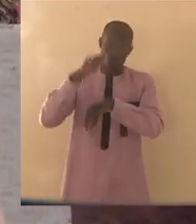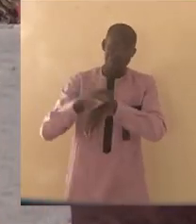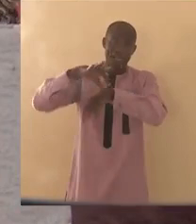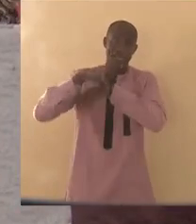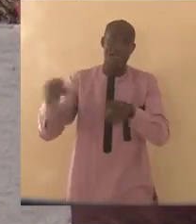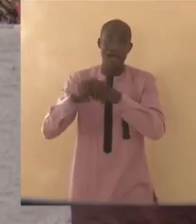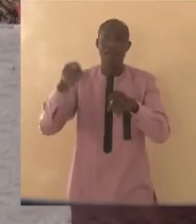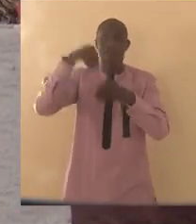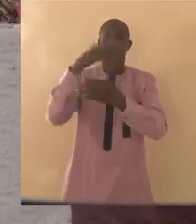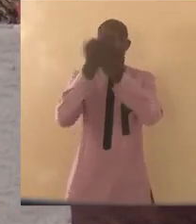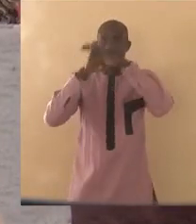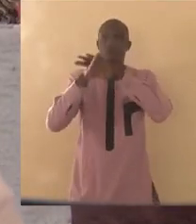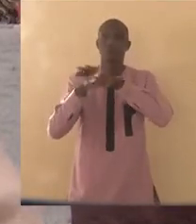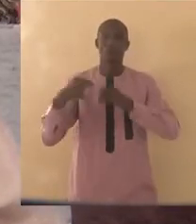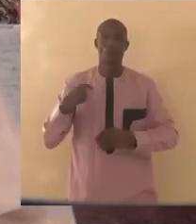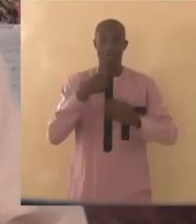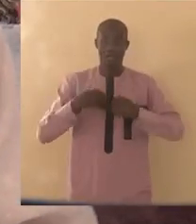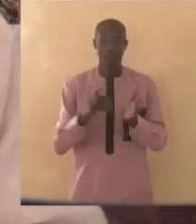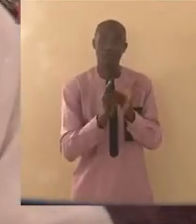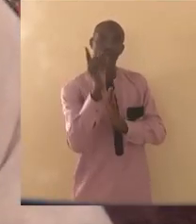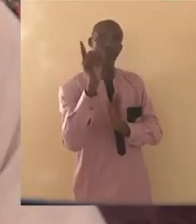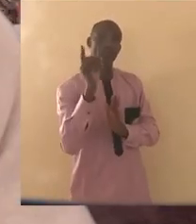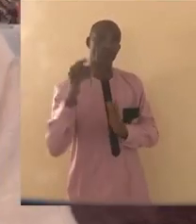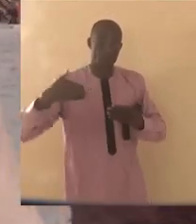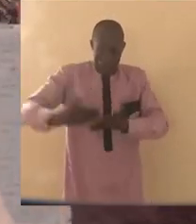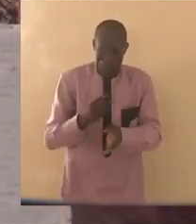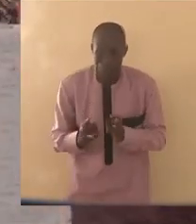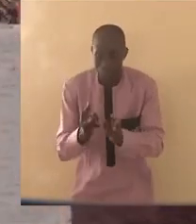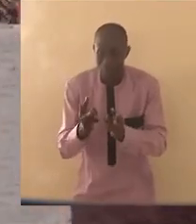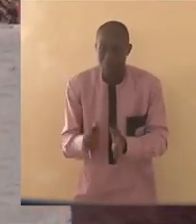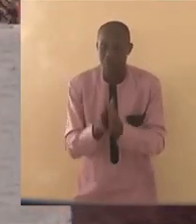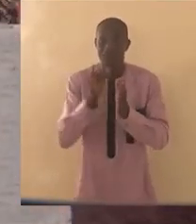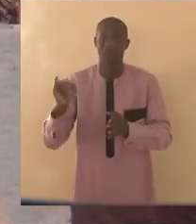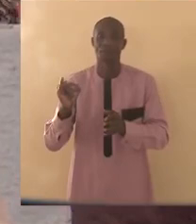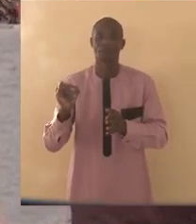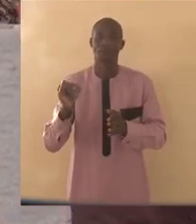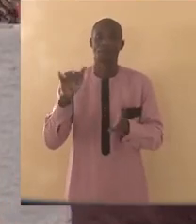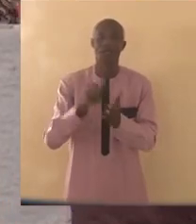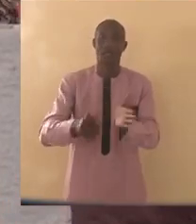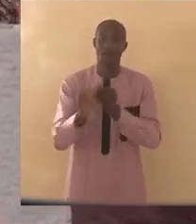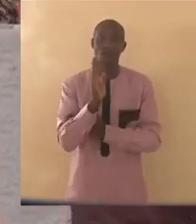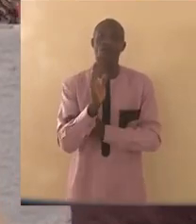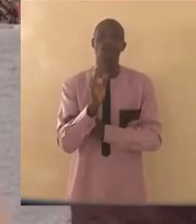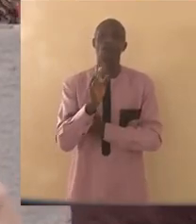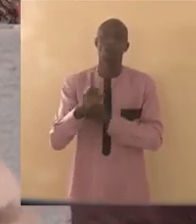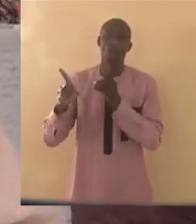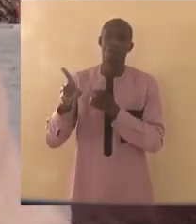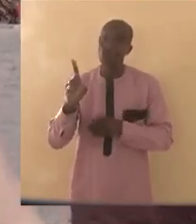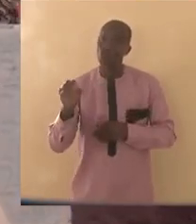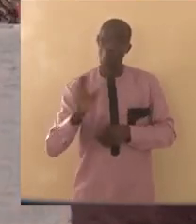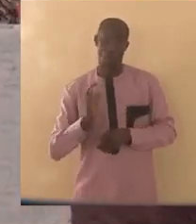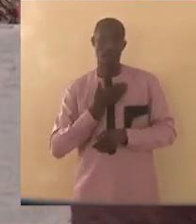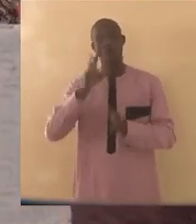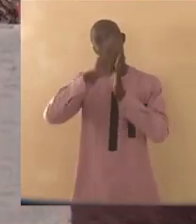it's done in heaven. We have developed a new way of asking that God does our will.